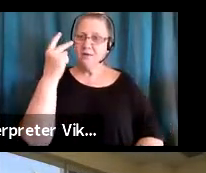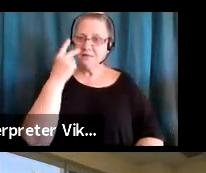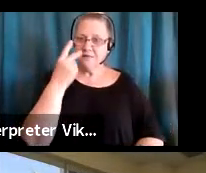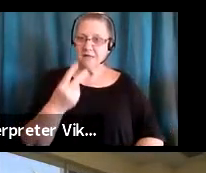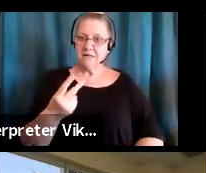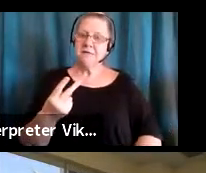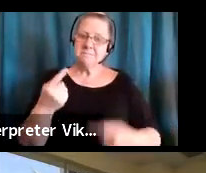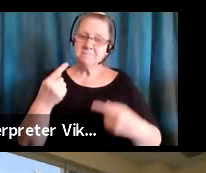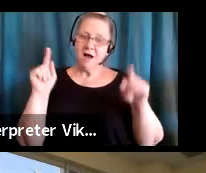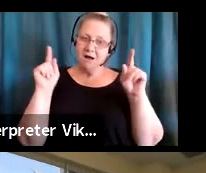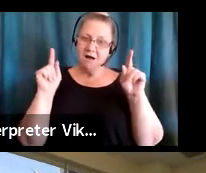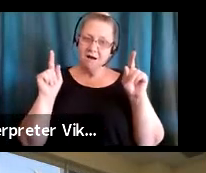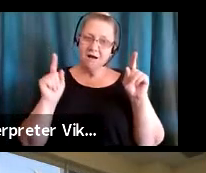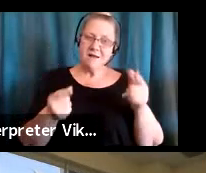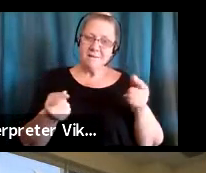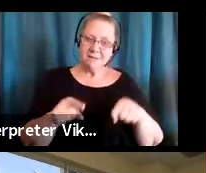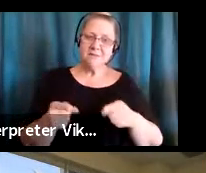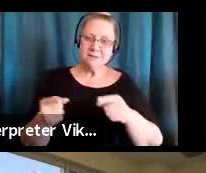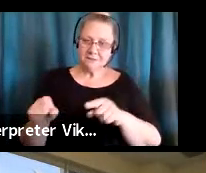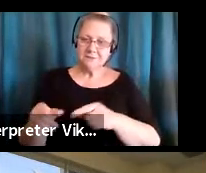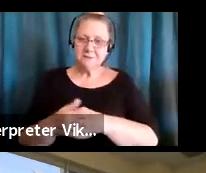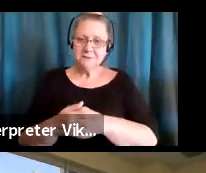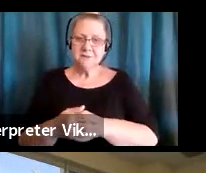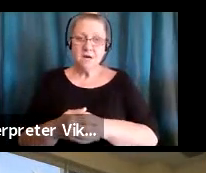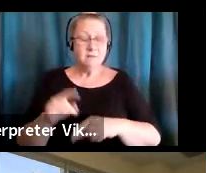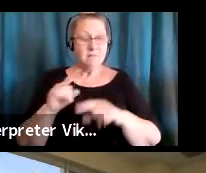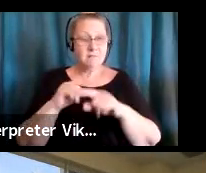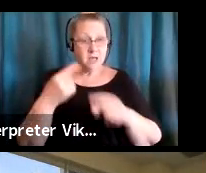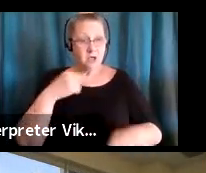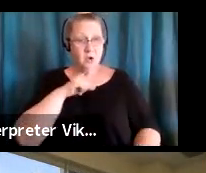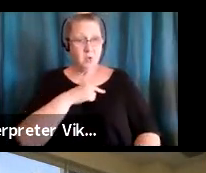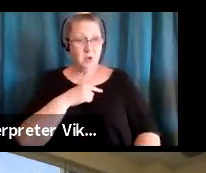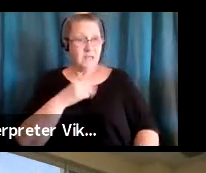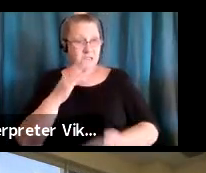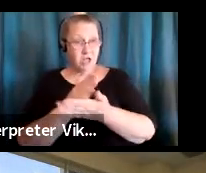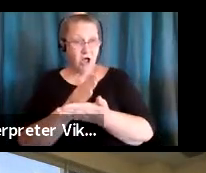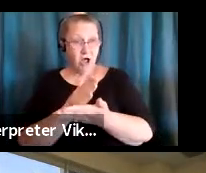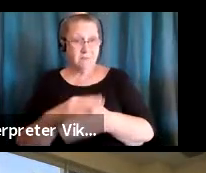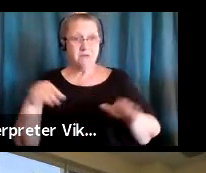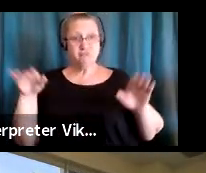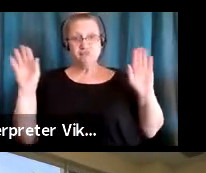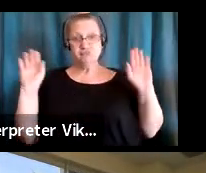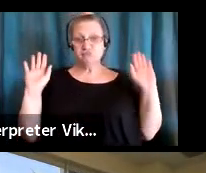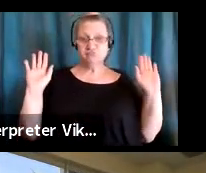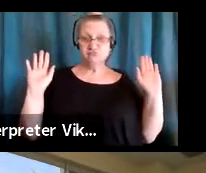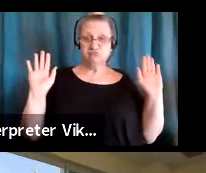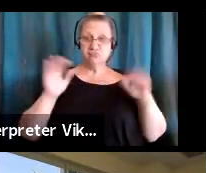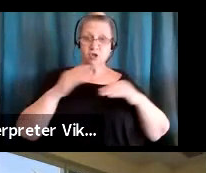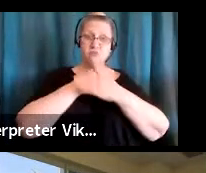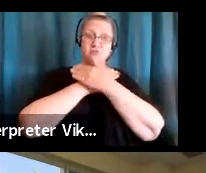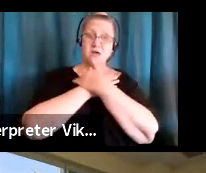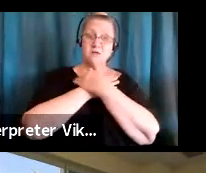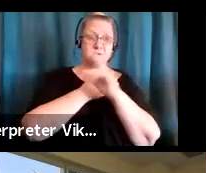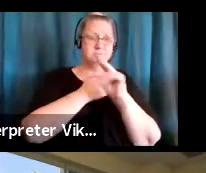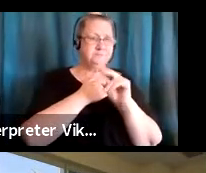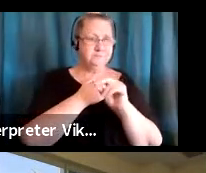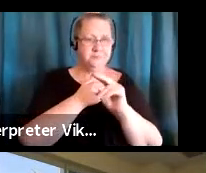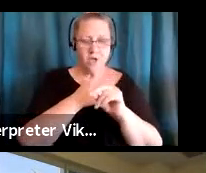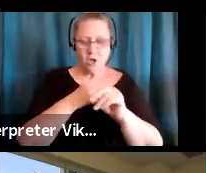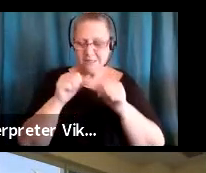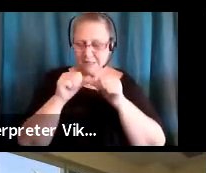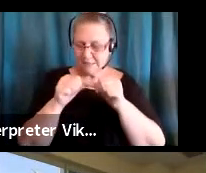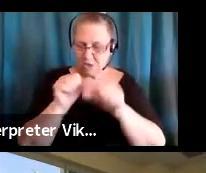off. But we're not resting on our laurels. And we continue to have a lot of work to